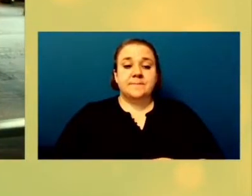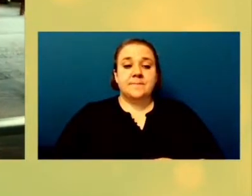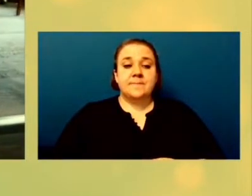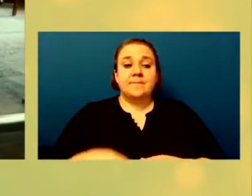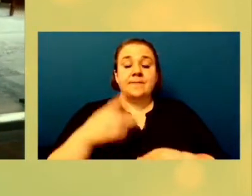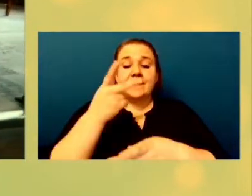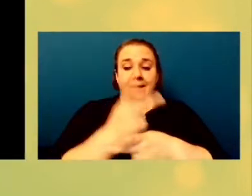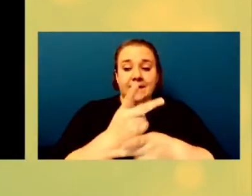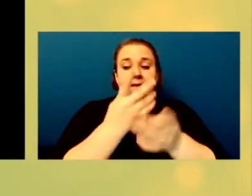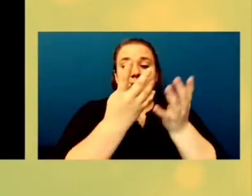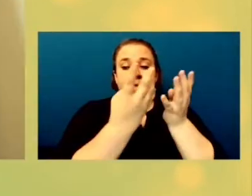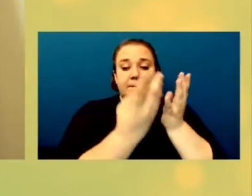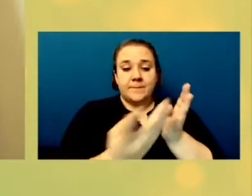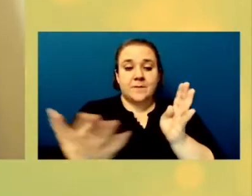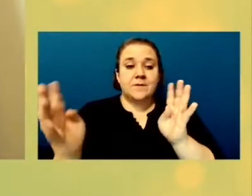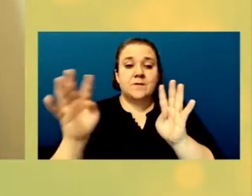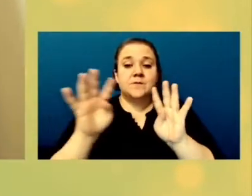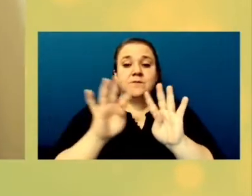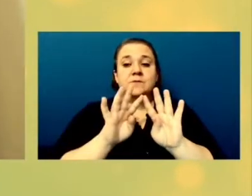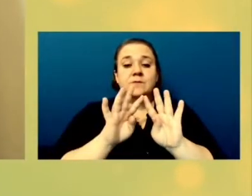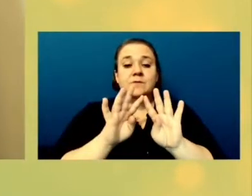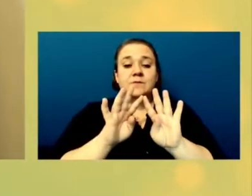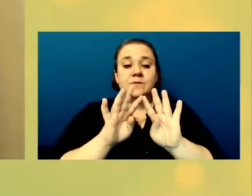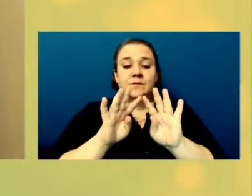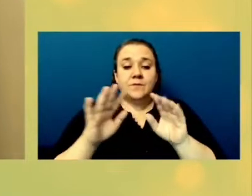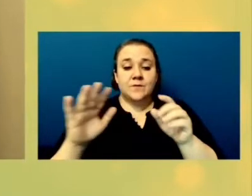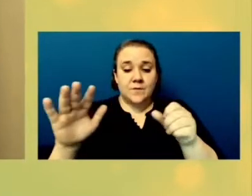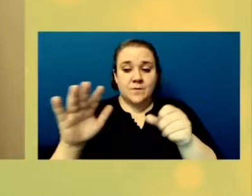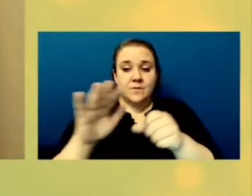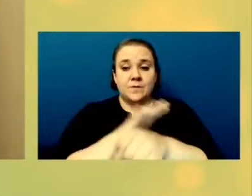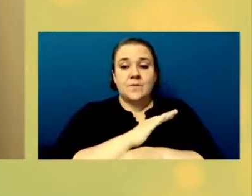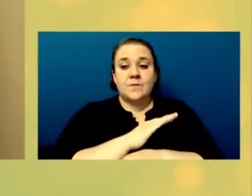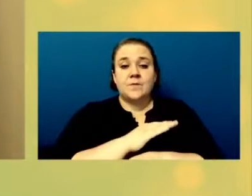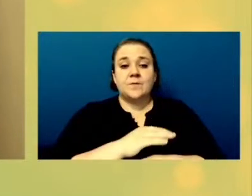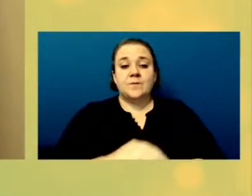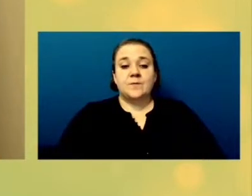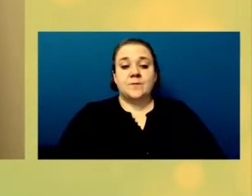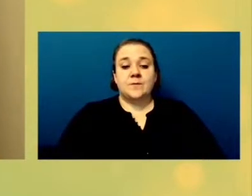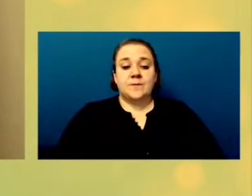children. Keep the circle